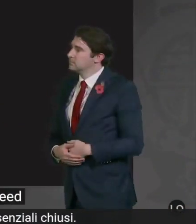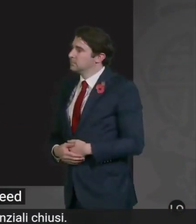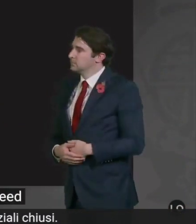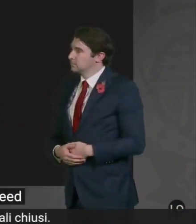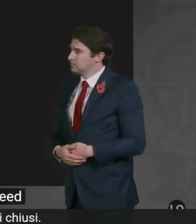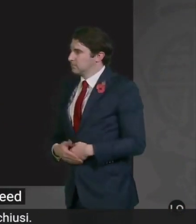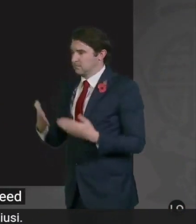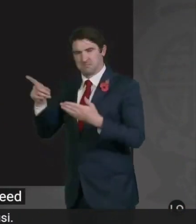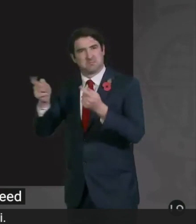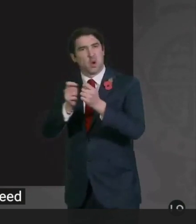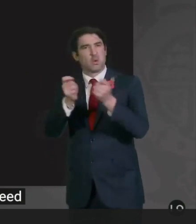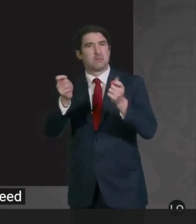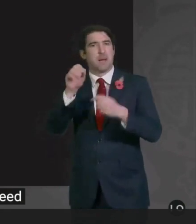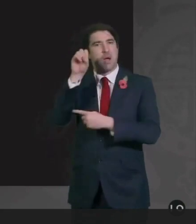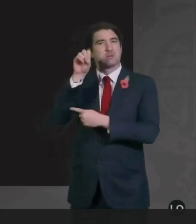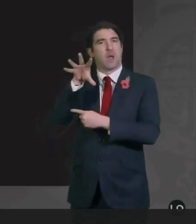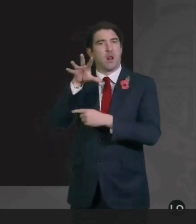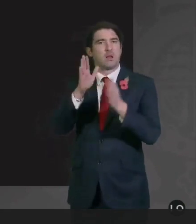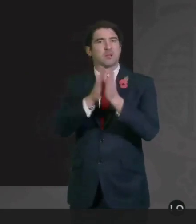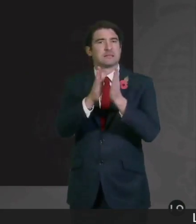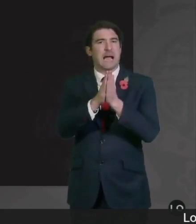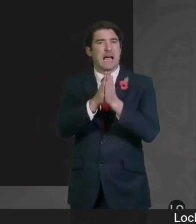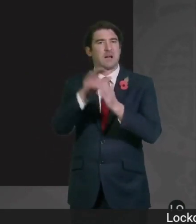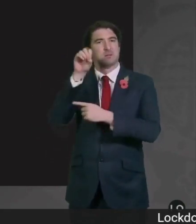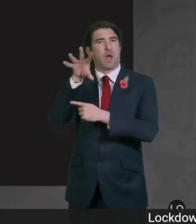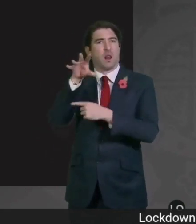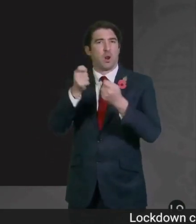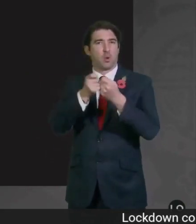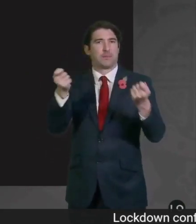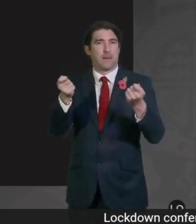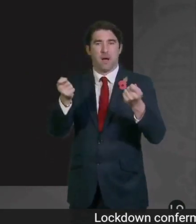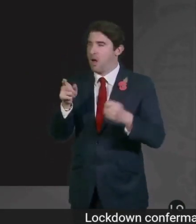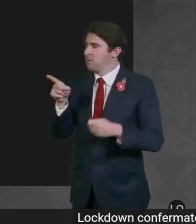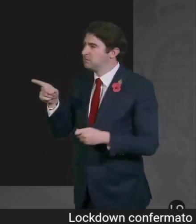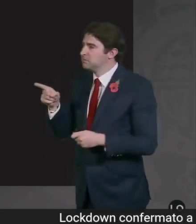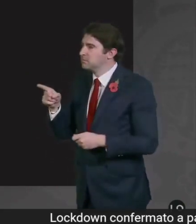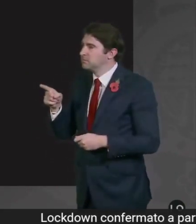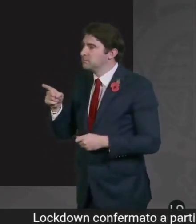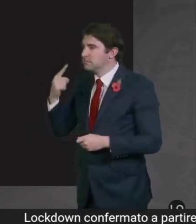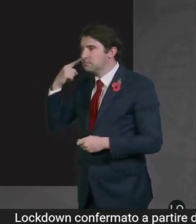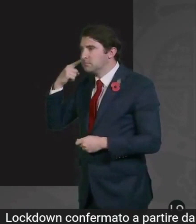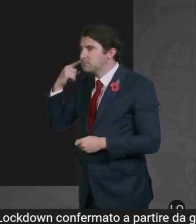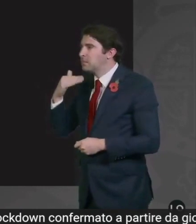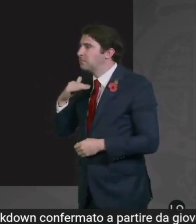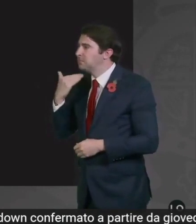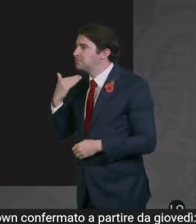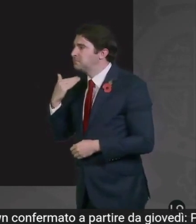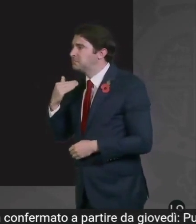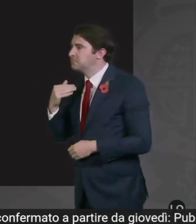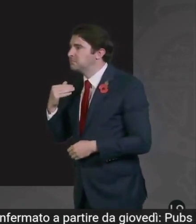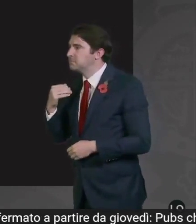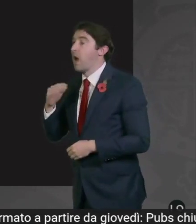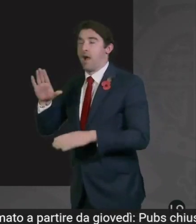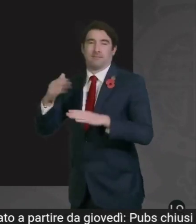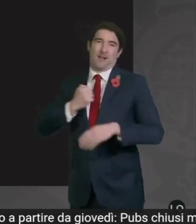David, you need to unmute. You need to unmute. Mute. Thanks. Sorry, apologies. If this